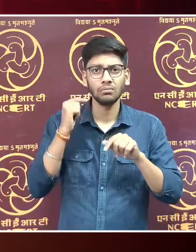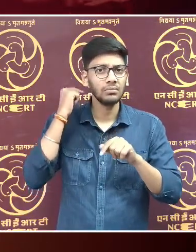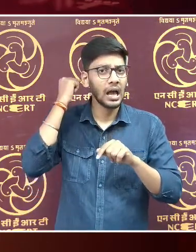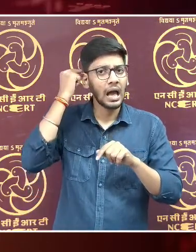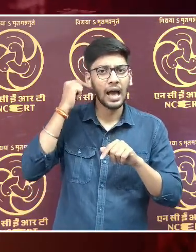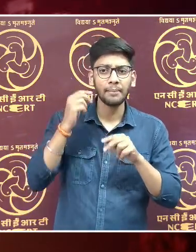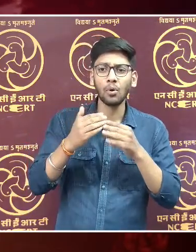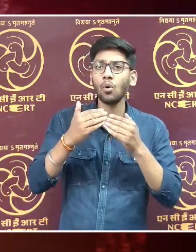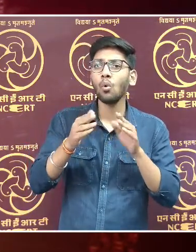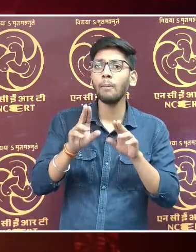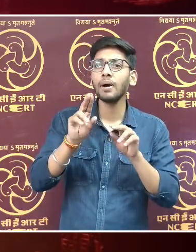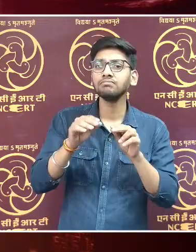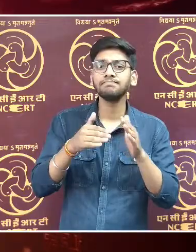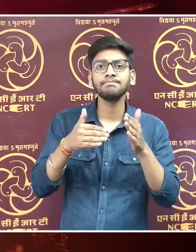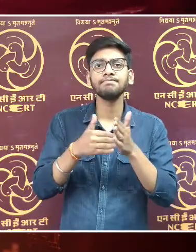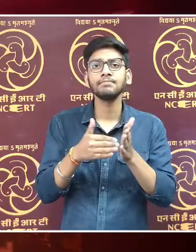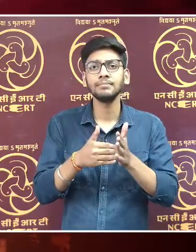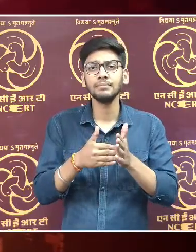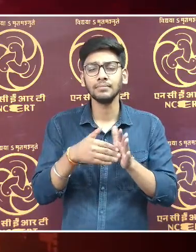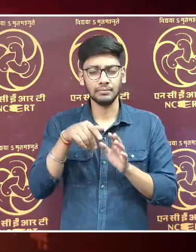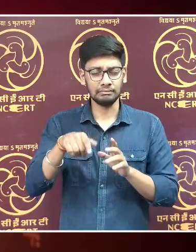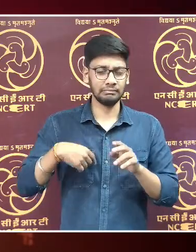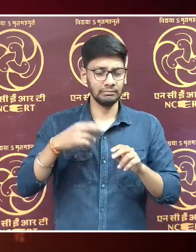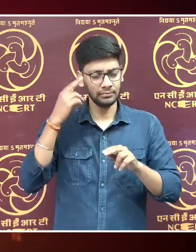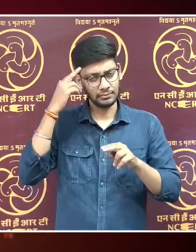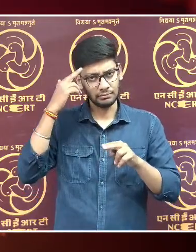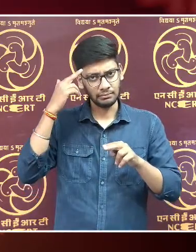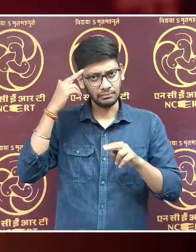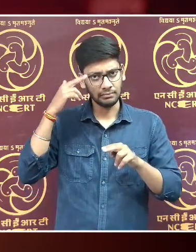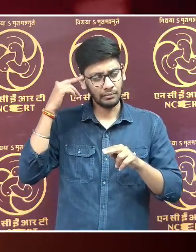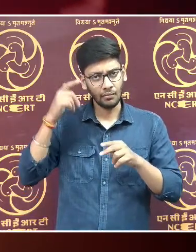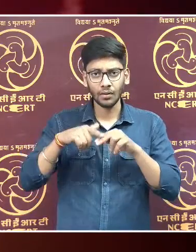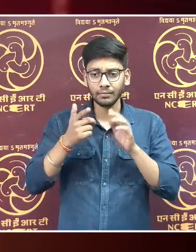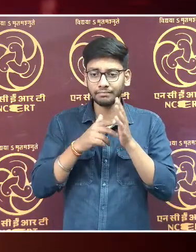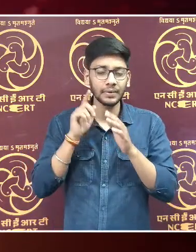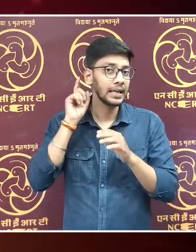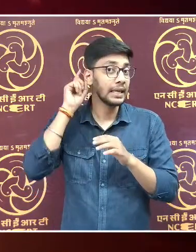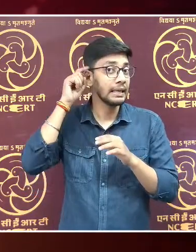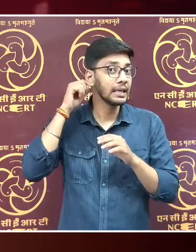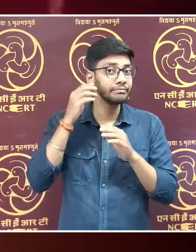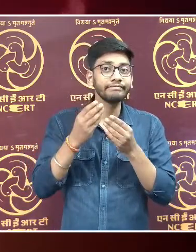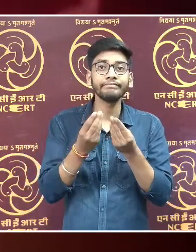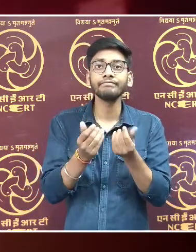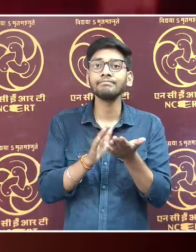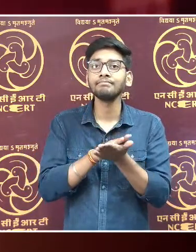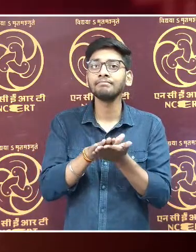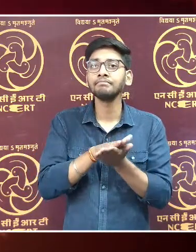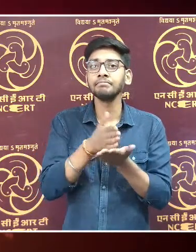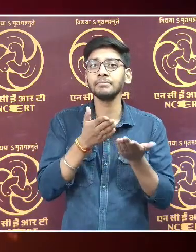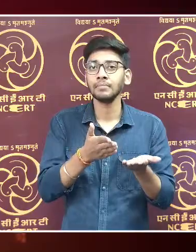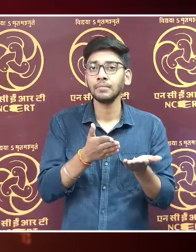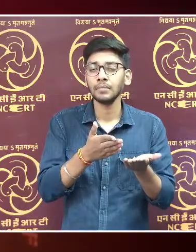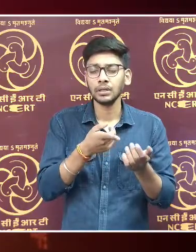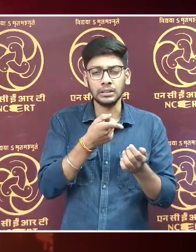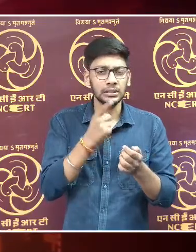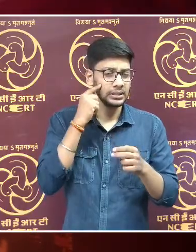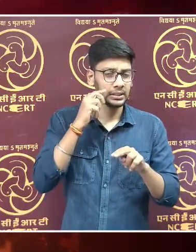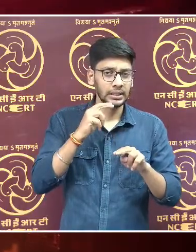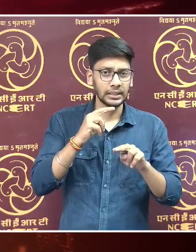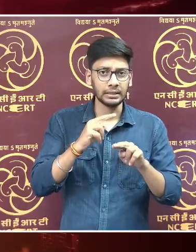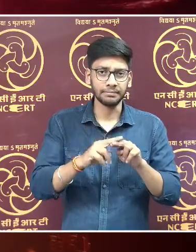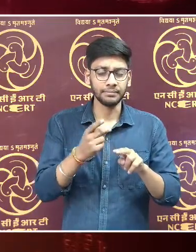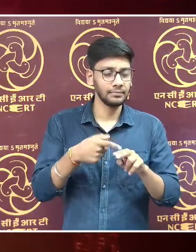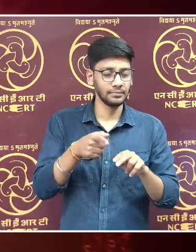canal itself. And if you see this picture, there is no ear at all. There is no opening of the ear canal also, or there is no ear at